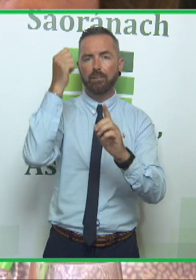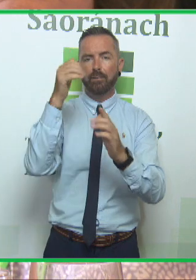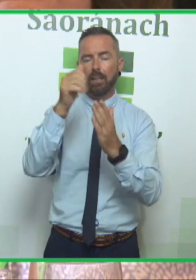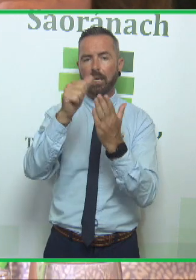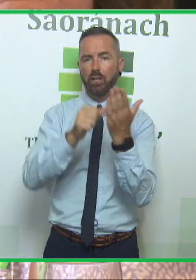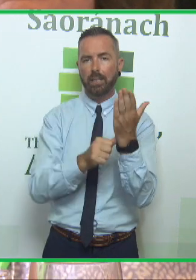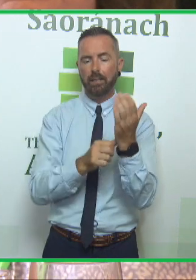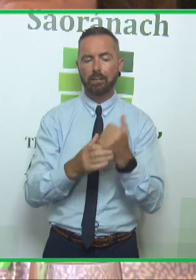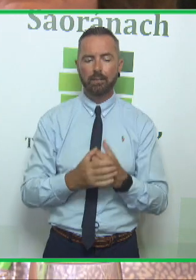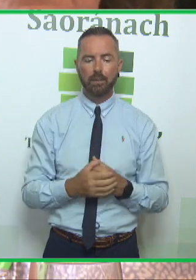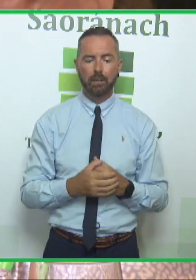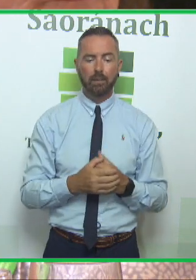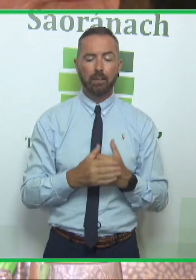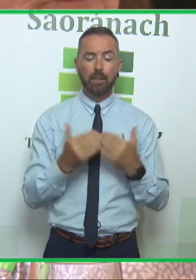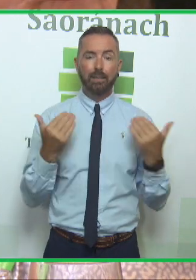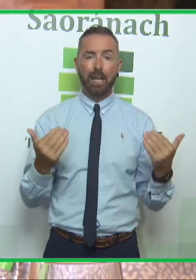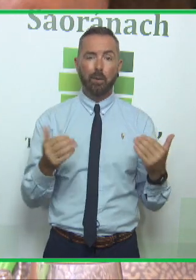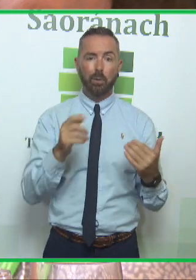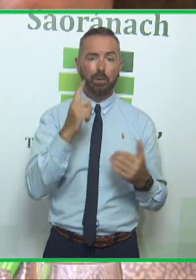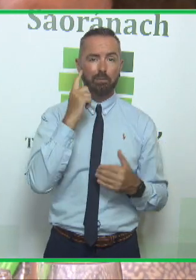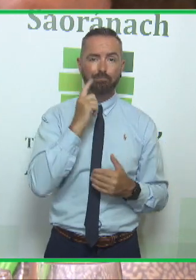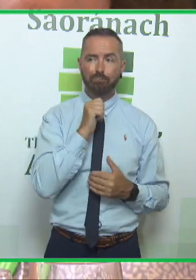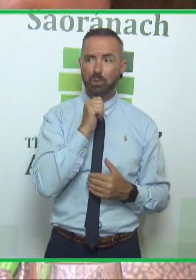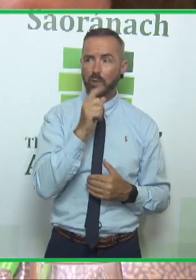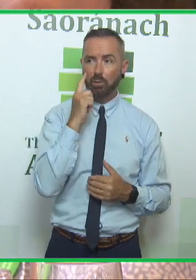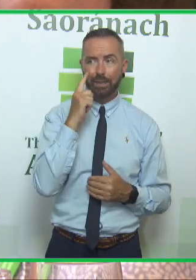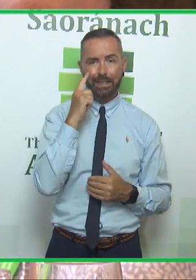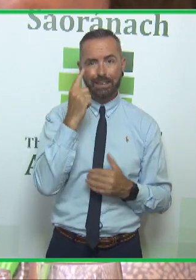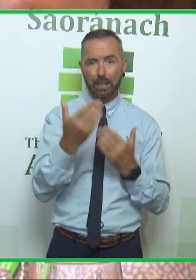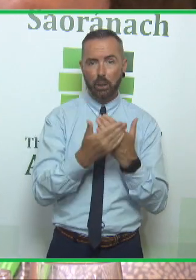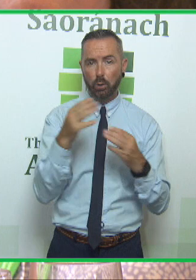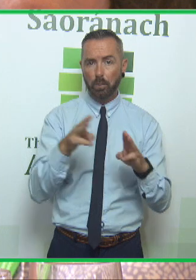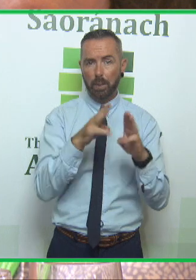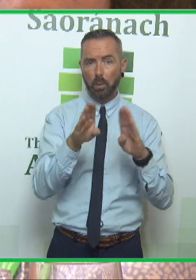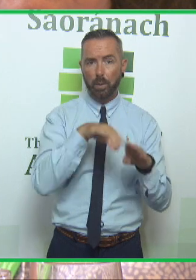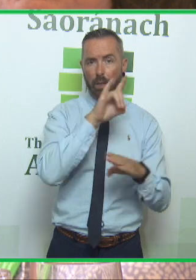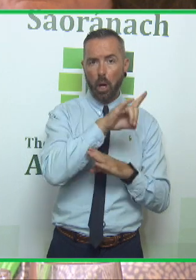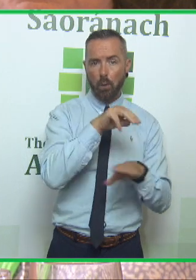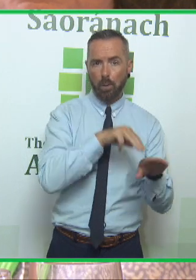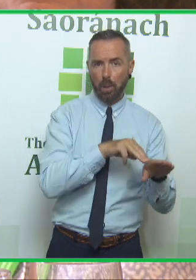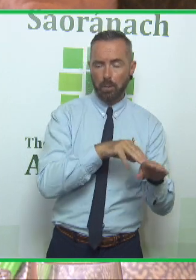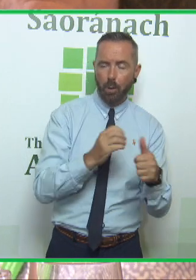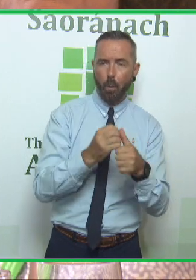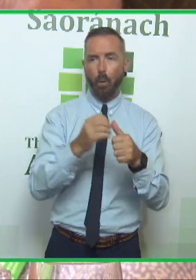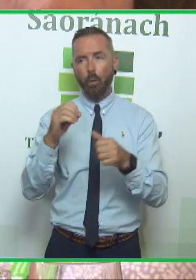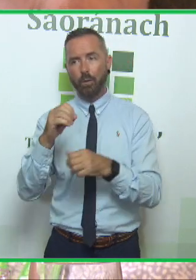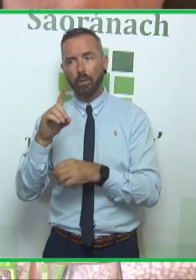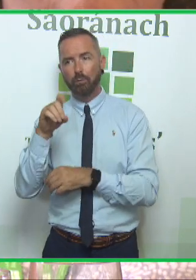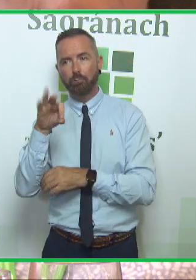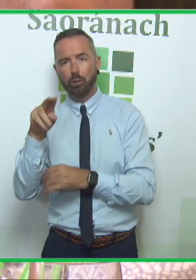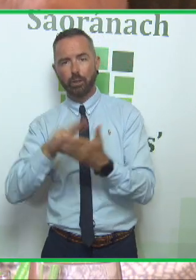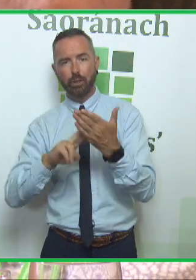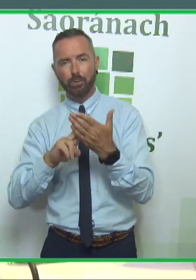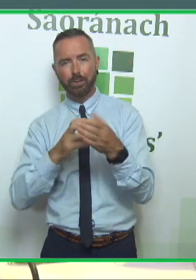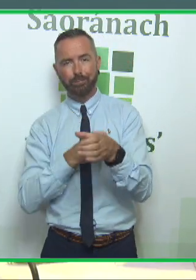and in some ways we're not seeing young people anymore the same way. We're seeing young people with other drug-related problems presenting to us, and we have to respond to those. And